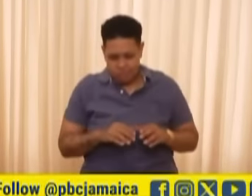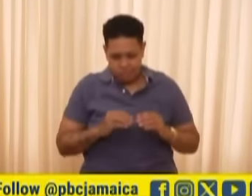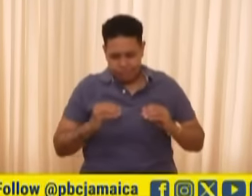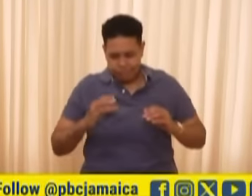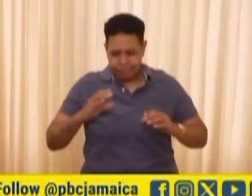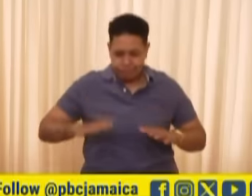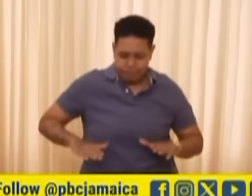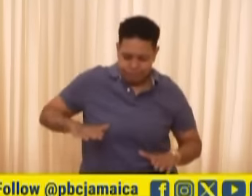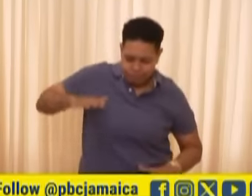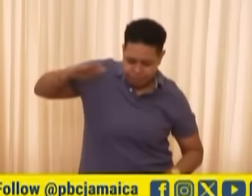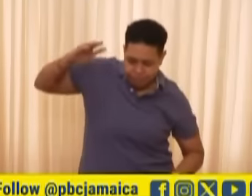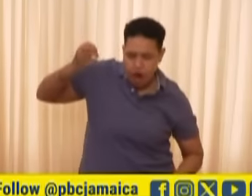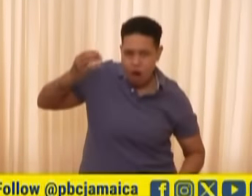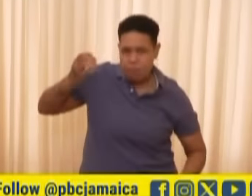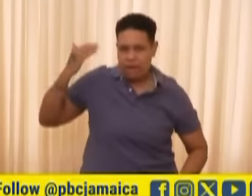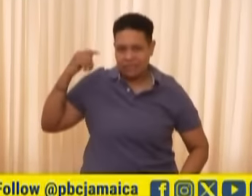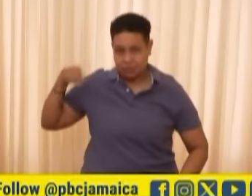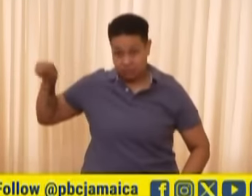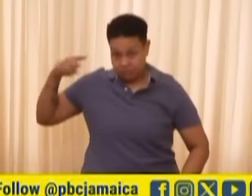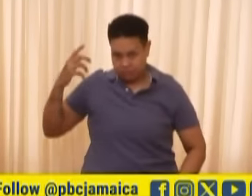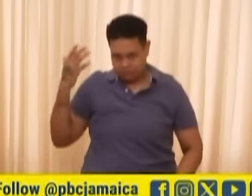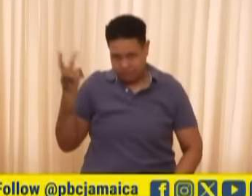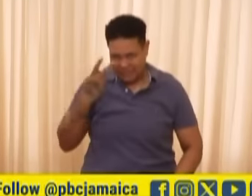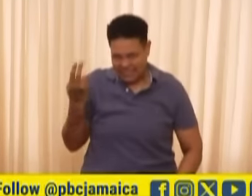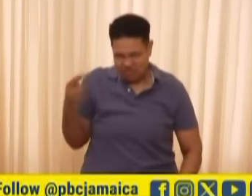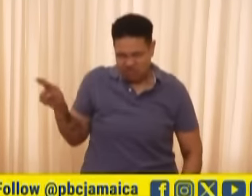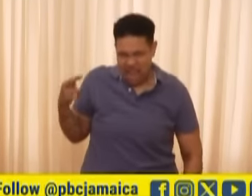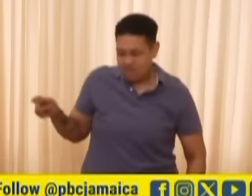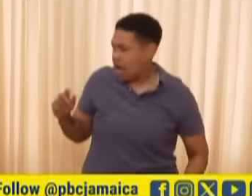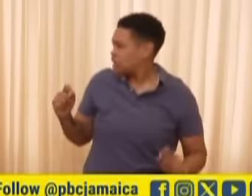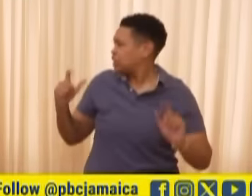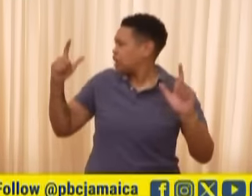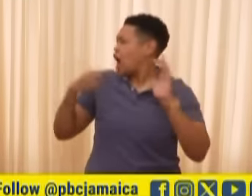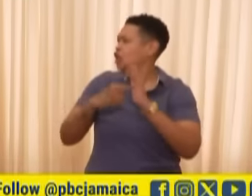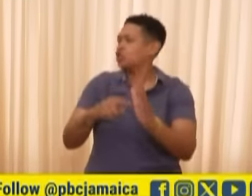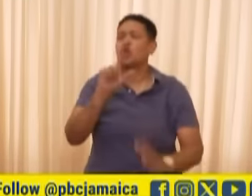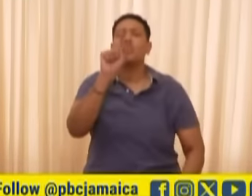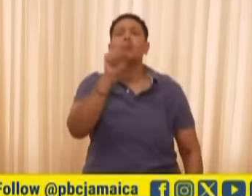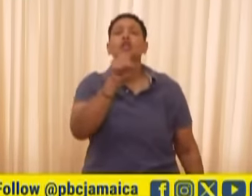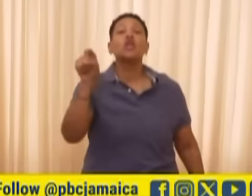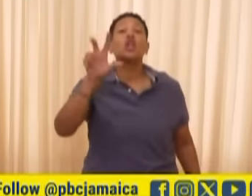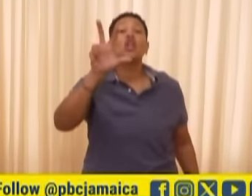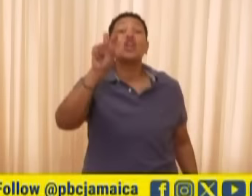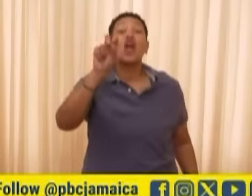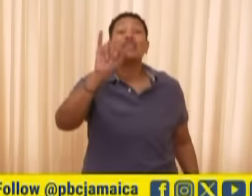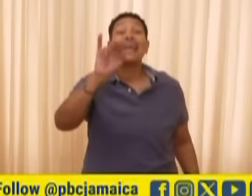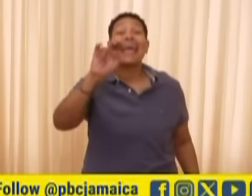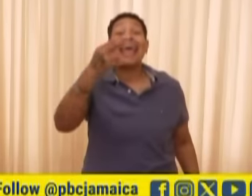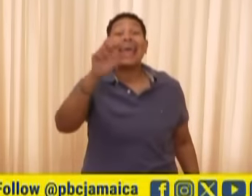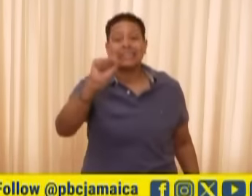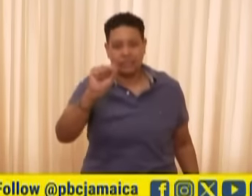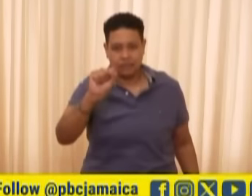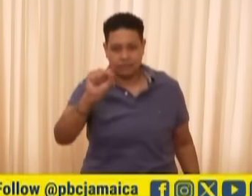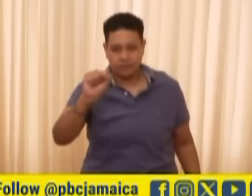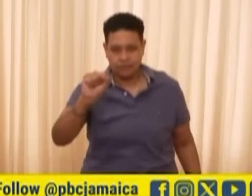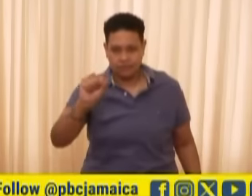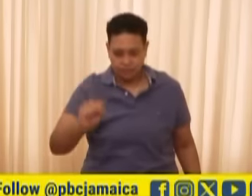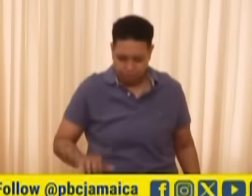And we're seeing that in the chart to the right, it shows 20 to 30 inches of